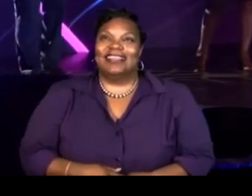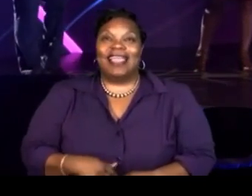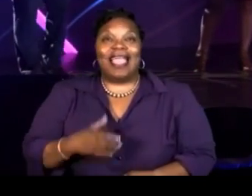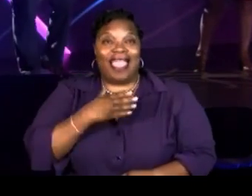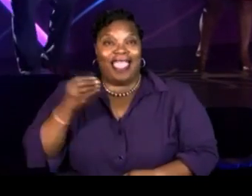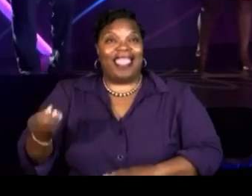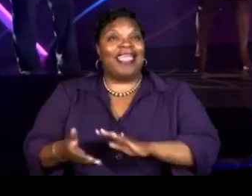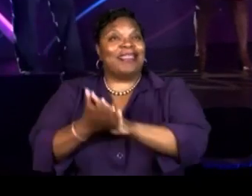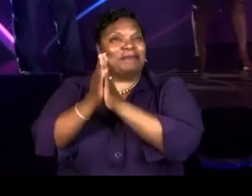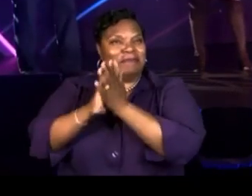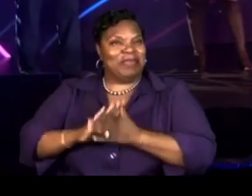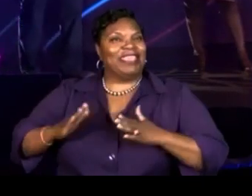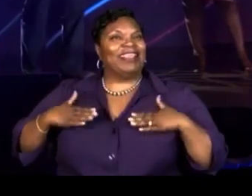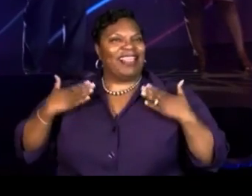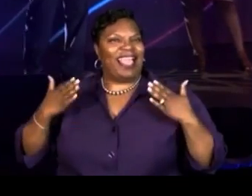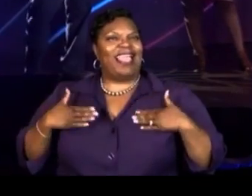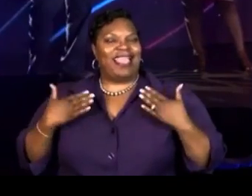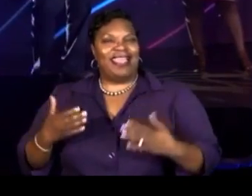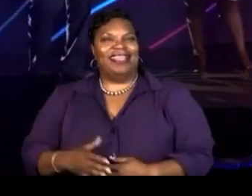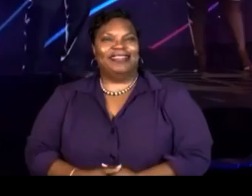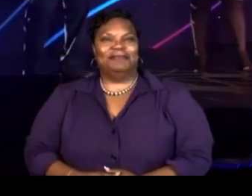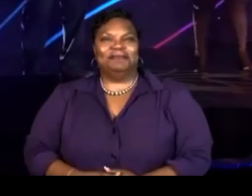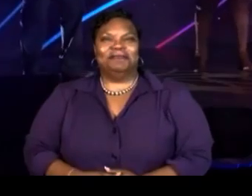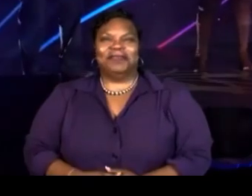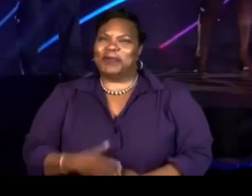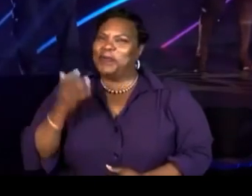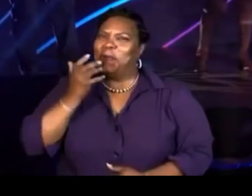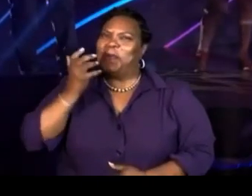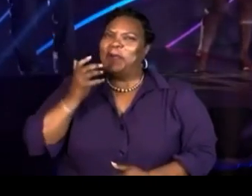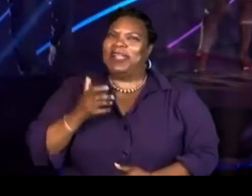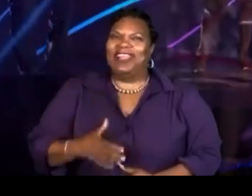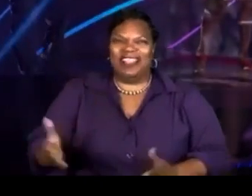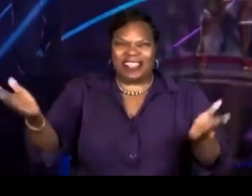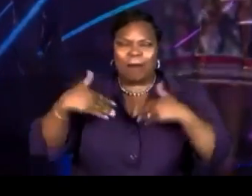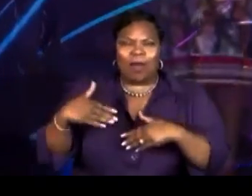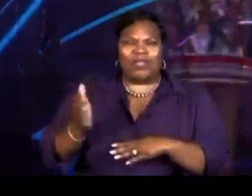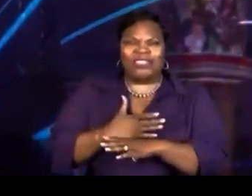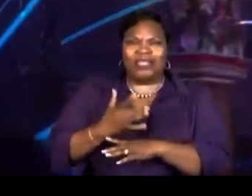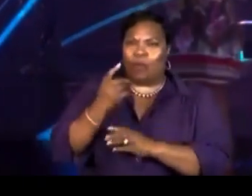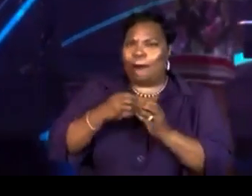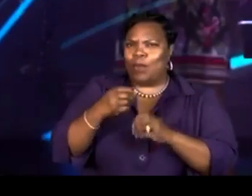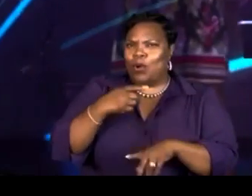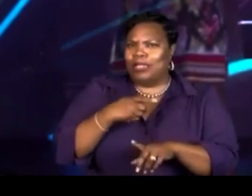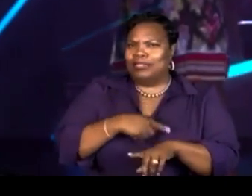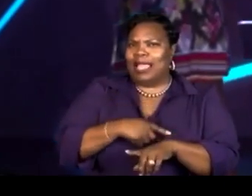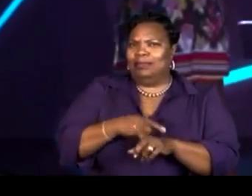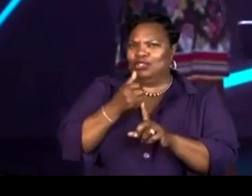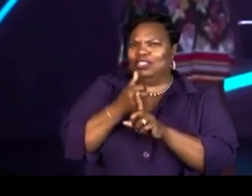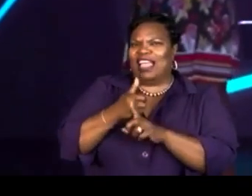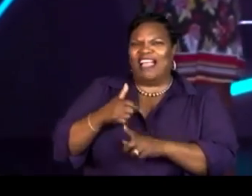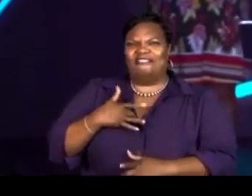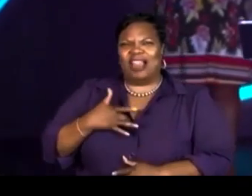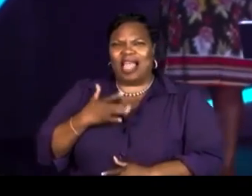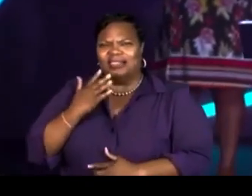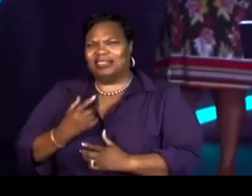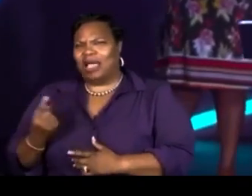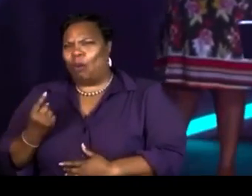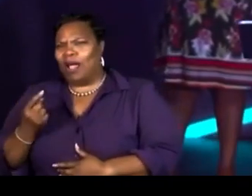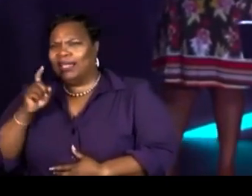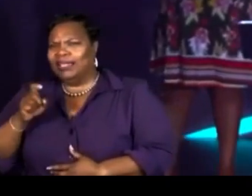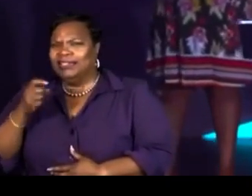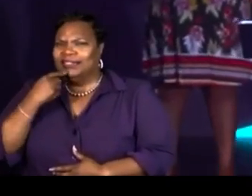And be glad. Can y'all just sing that one more time to yourself? I feel like somebody needs to say, I